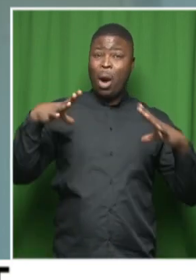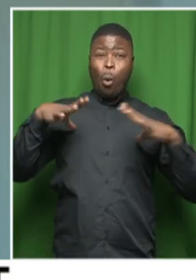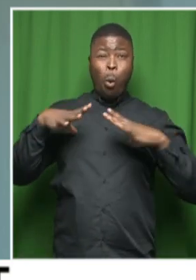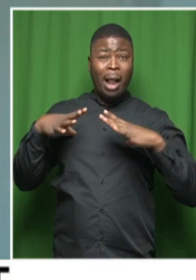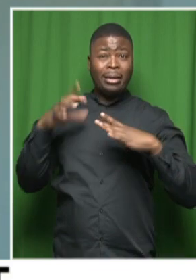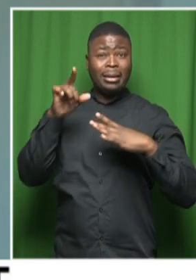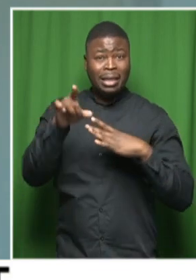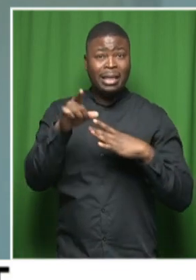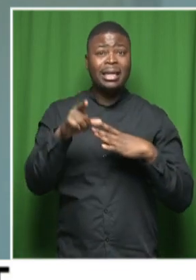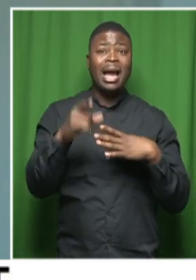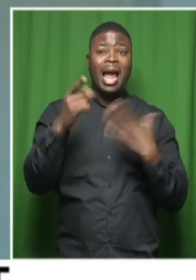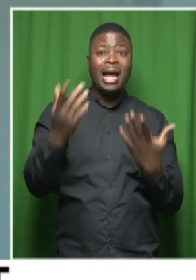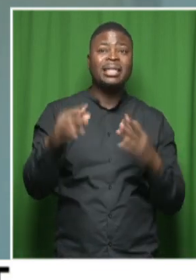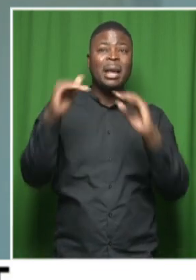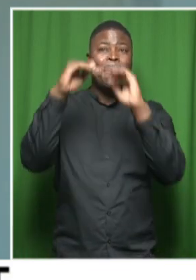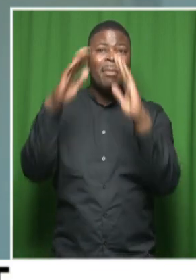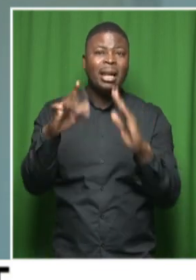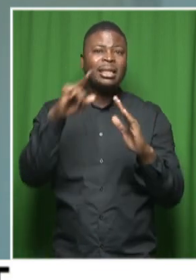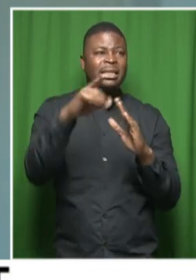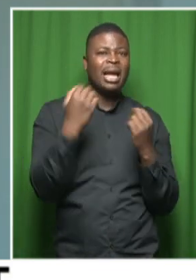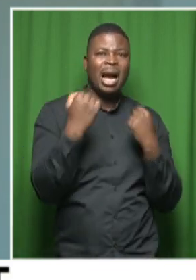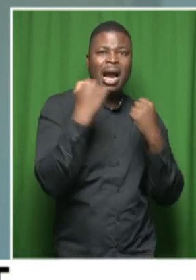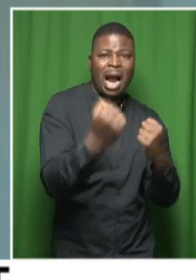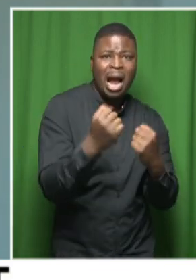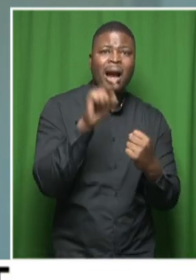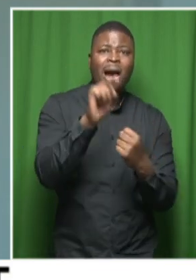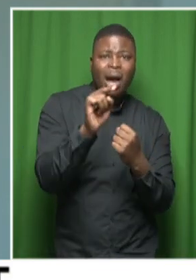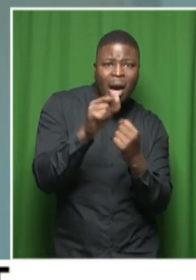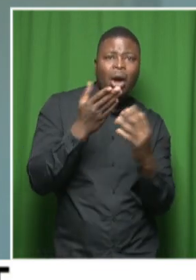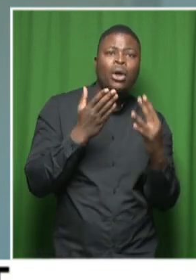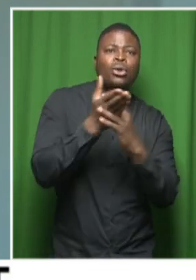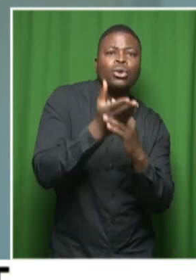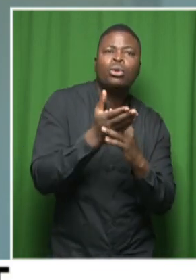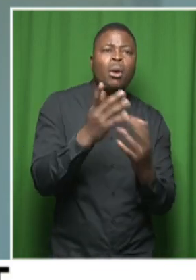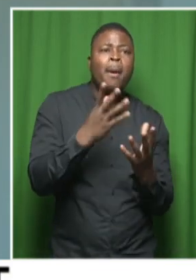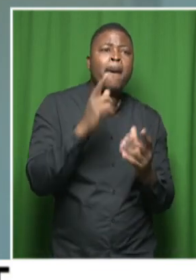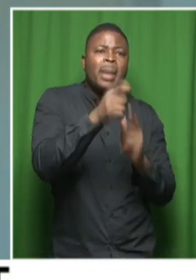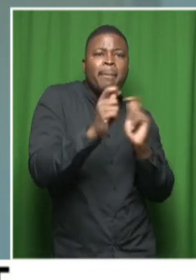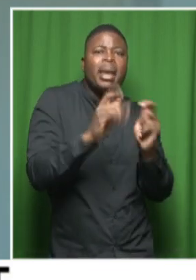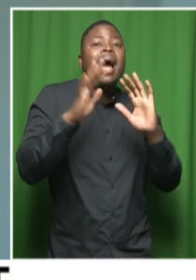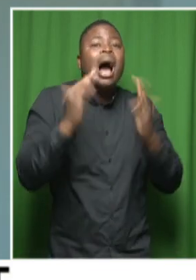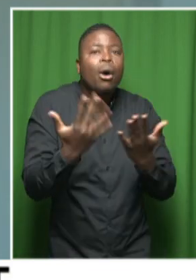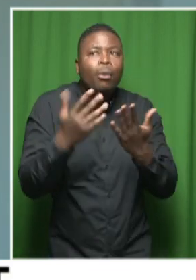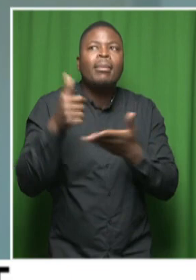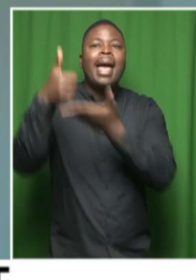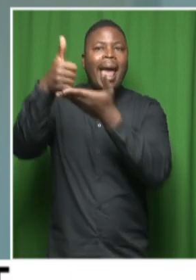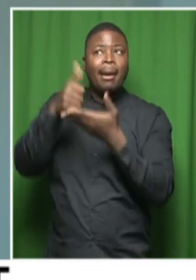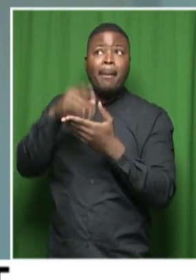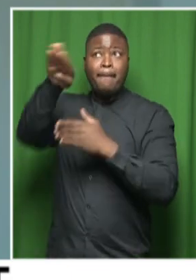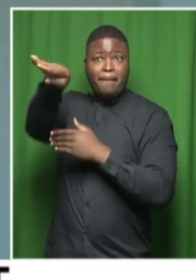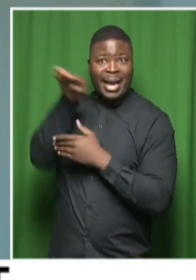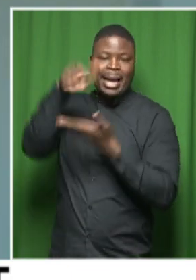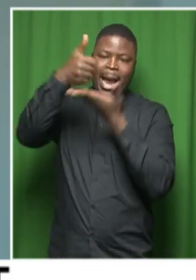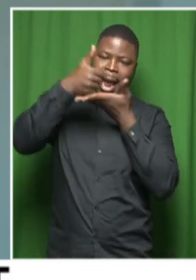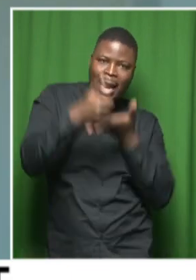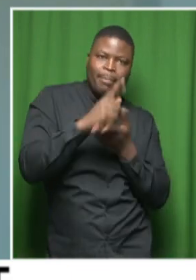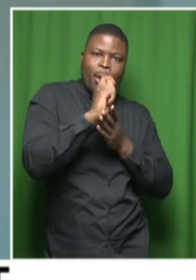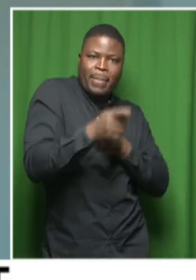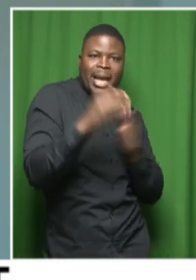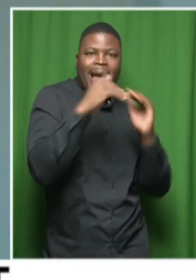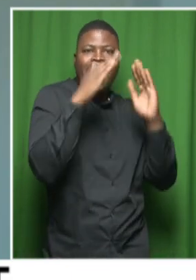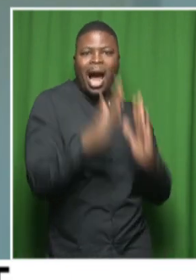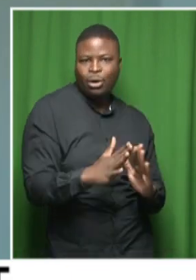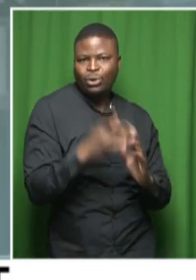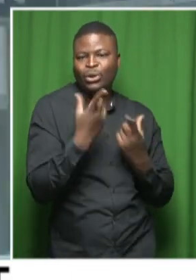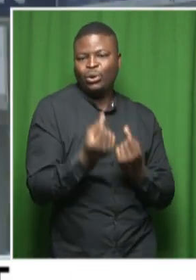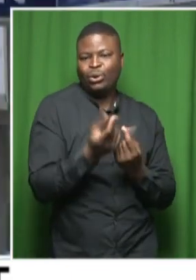through financial industry, which through the banking sector. So in essence, you can imagine already, you know that from your income, a good 400